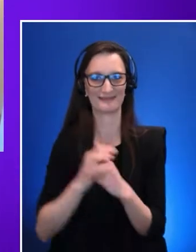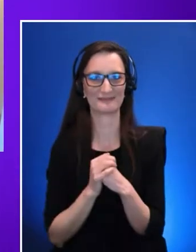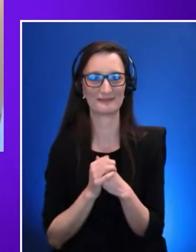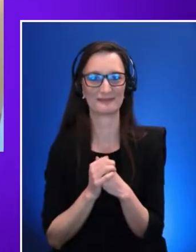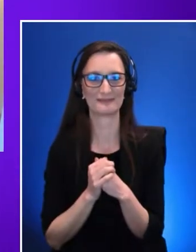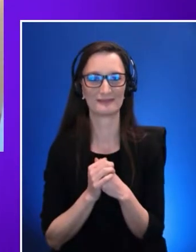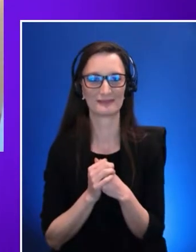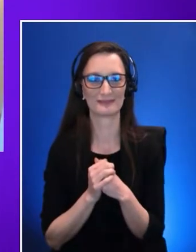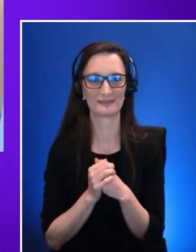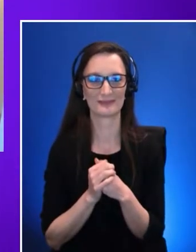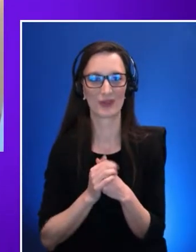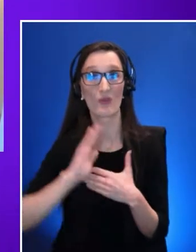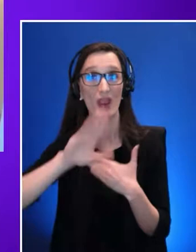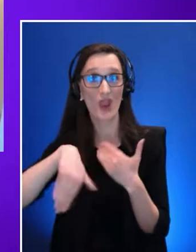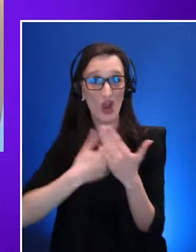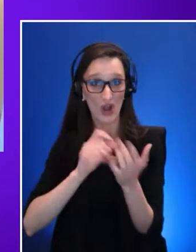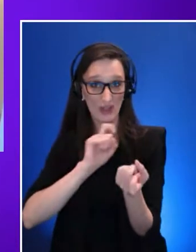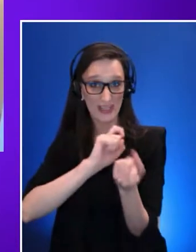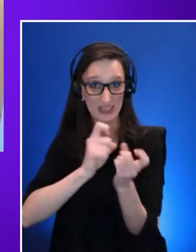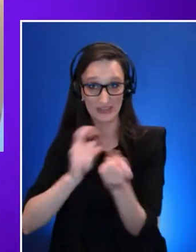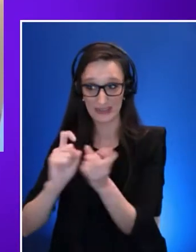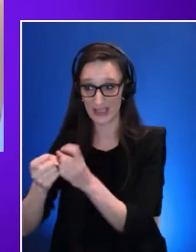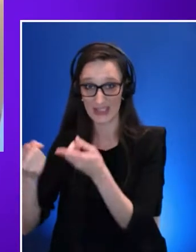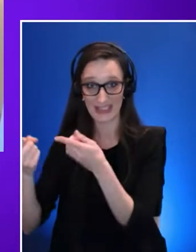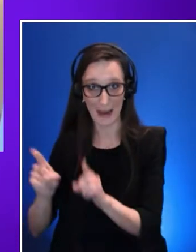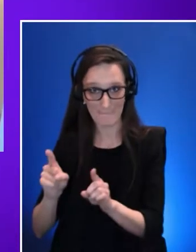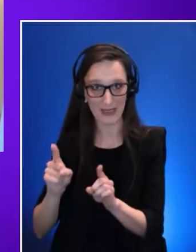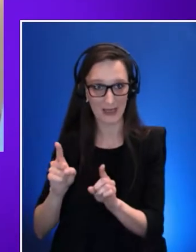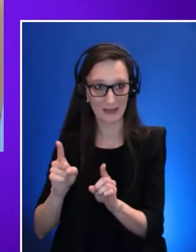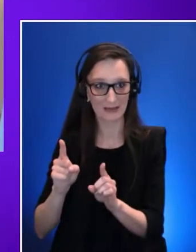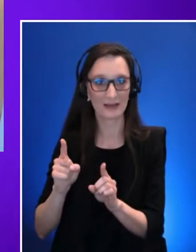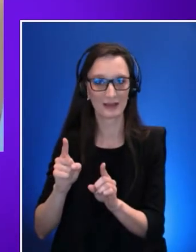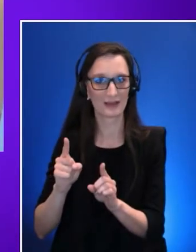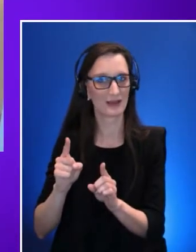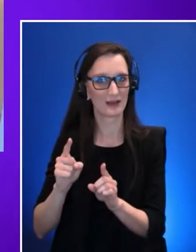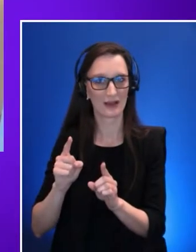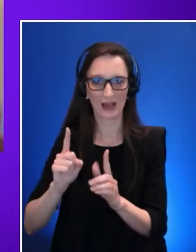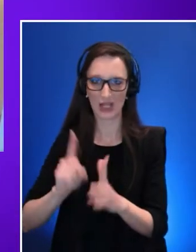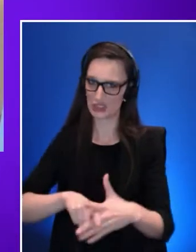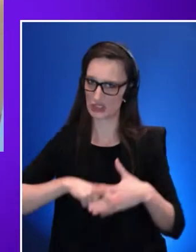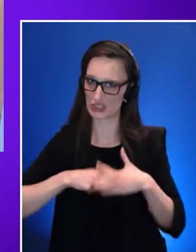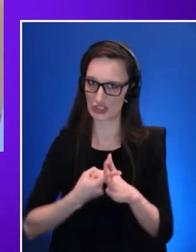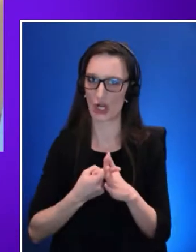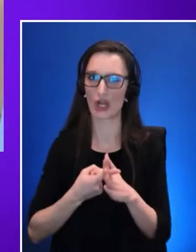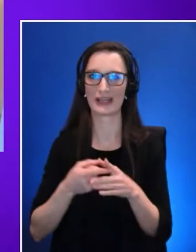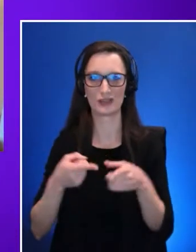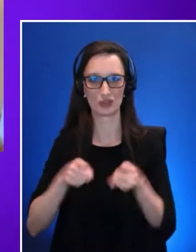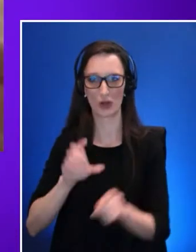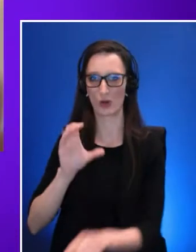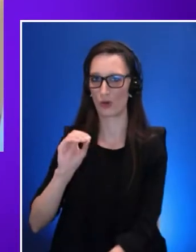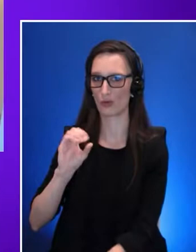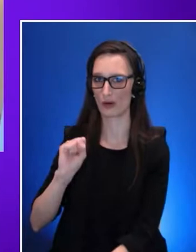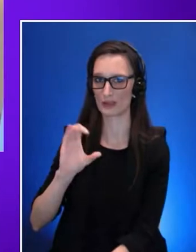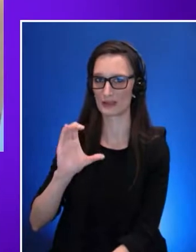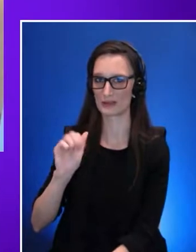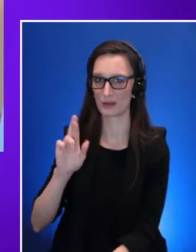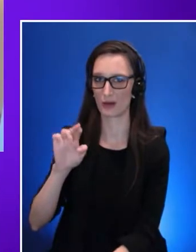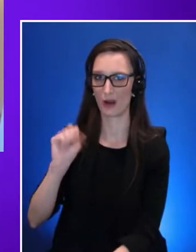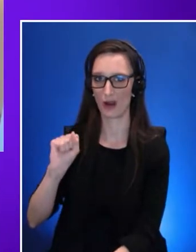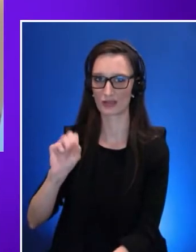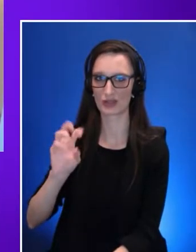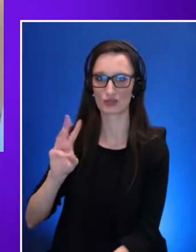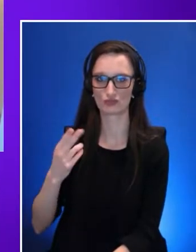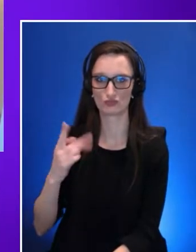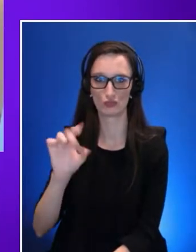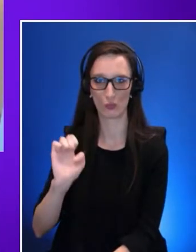sparked by that moment, the Oscars So White campaign being exclusionary. And when I say I went to the Motion Picture Academy at